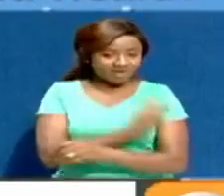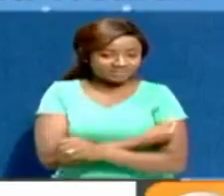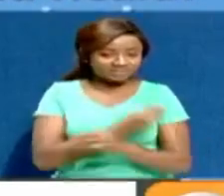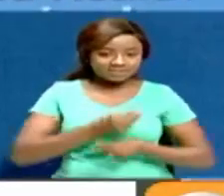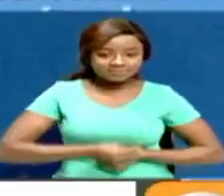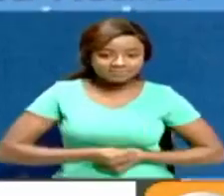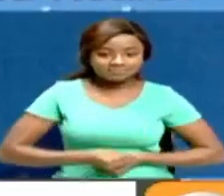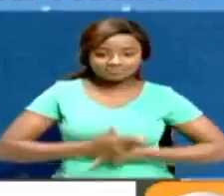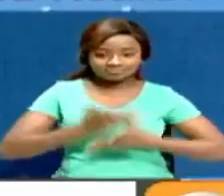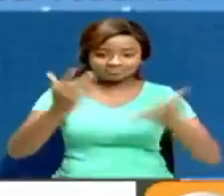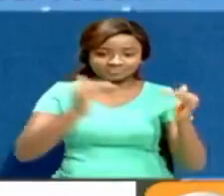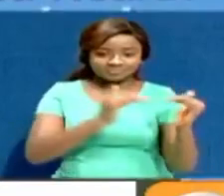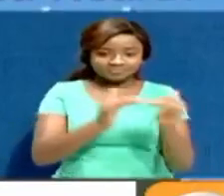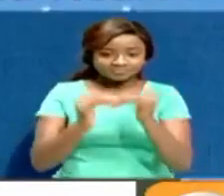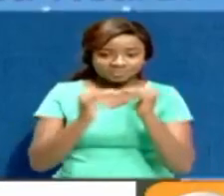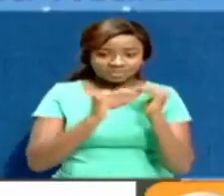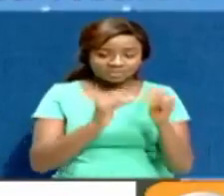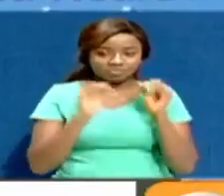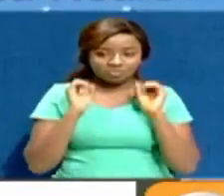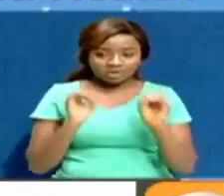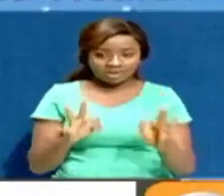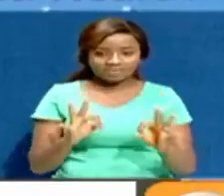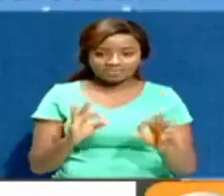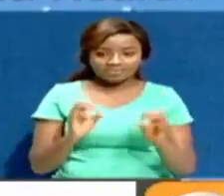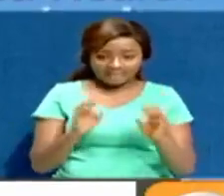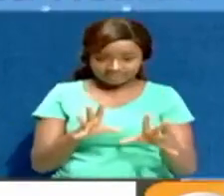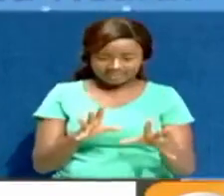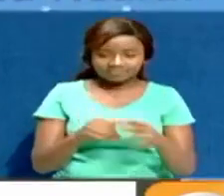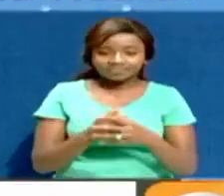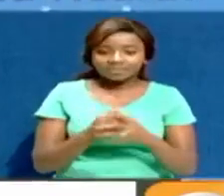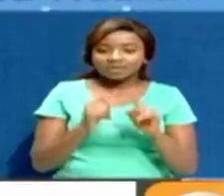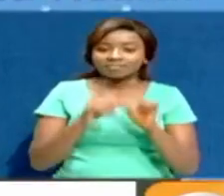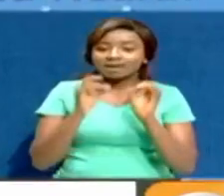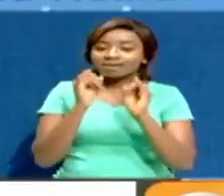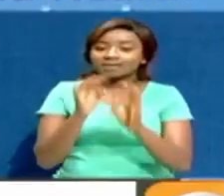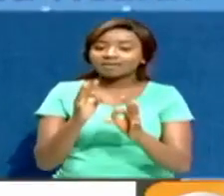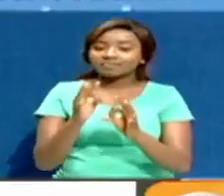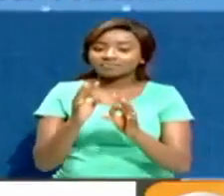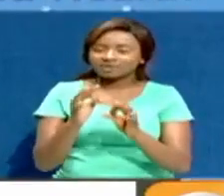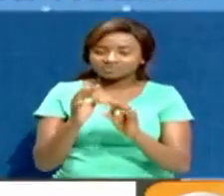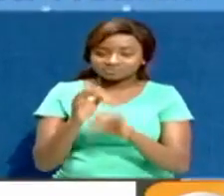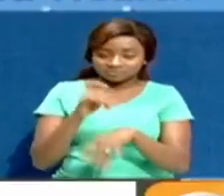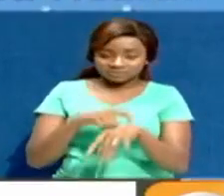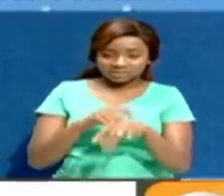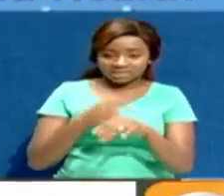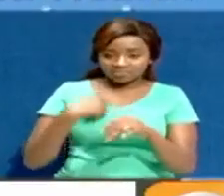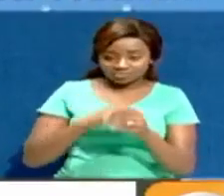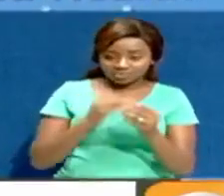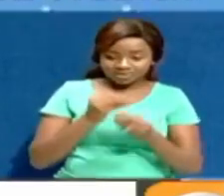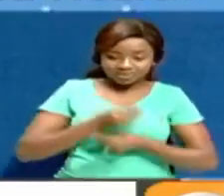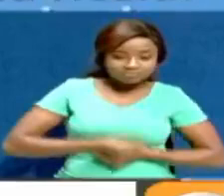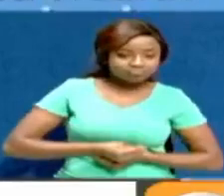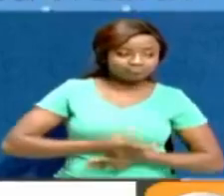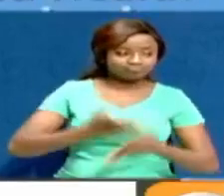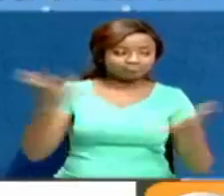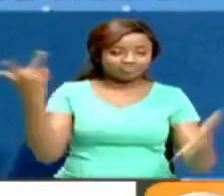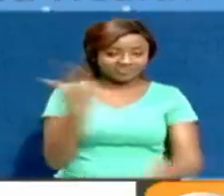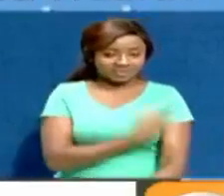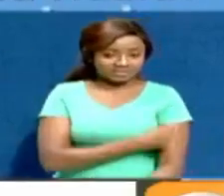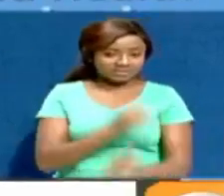So sharing the vaccine which is being produced is actually the best way to